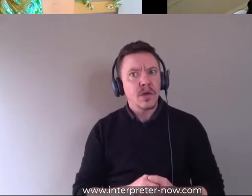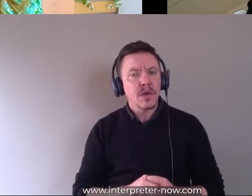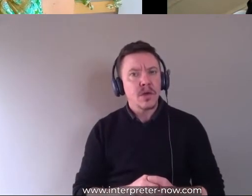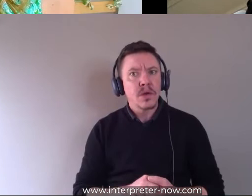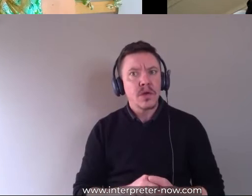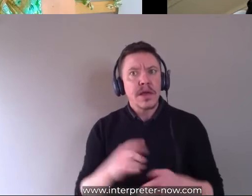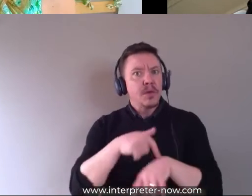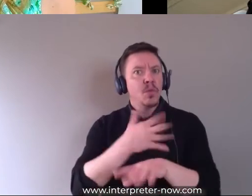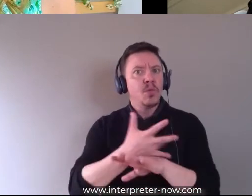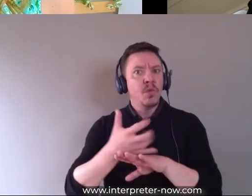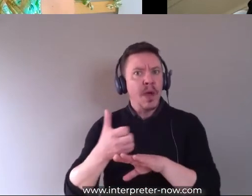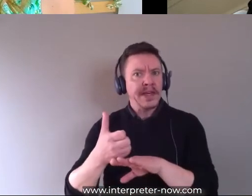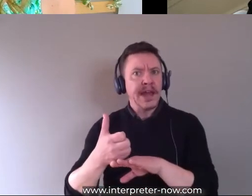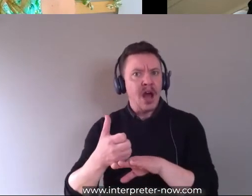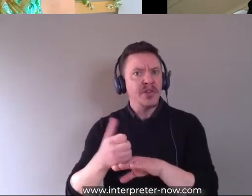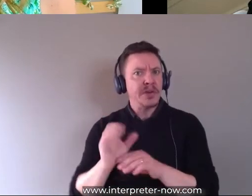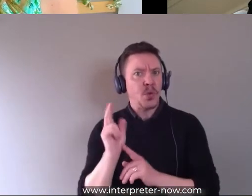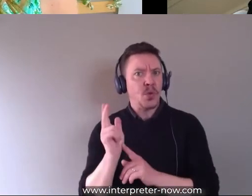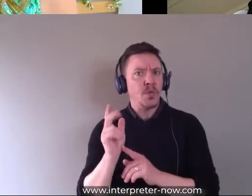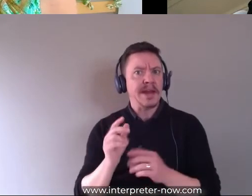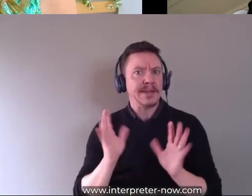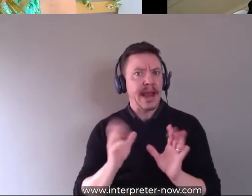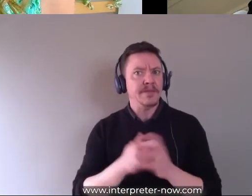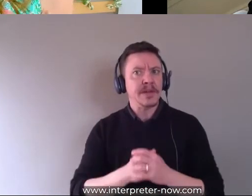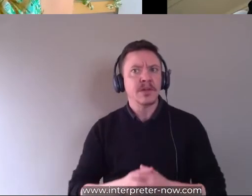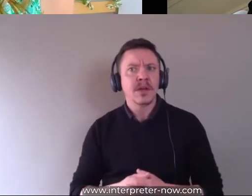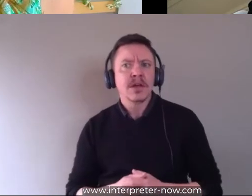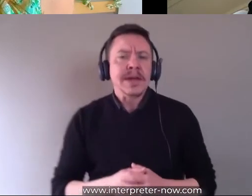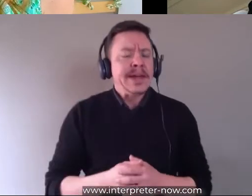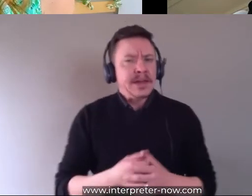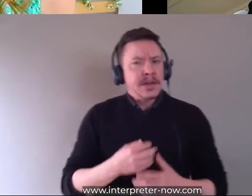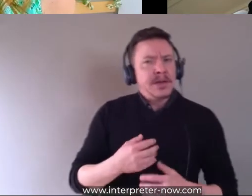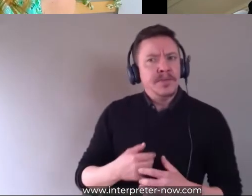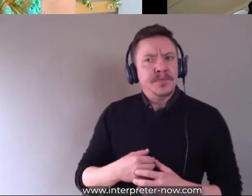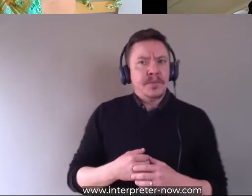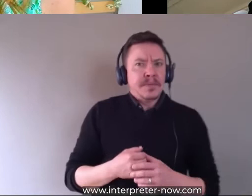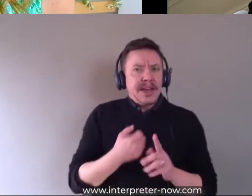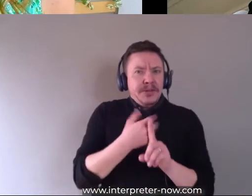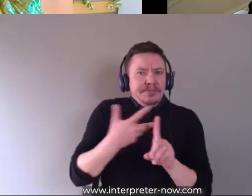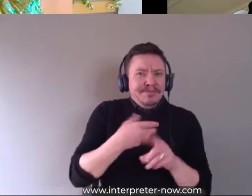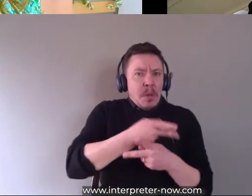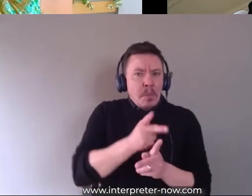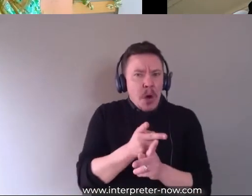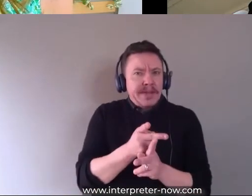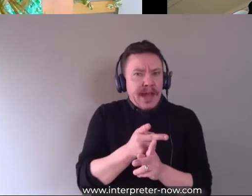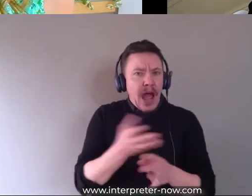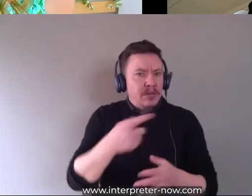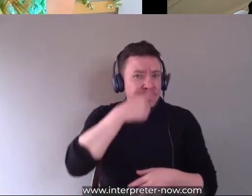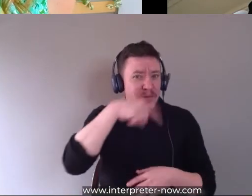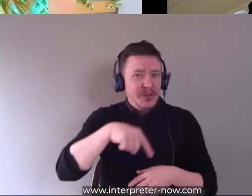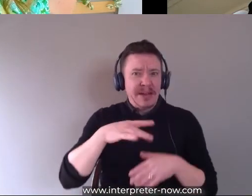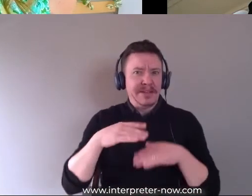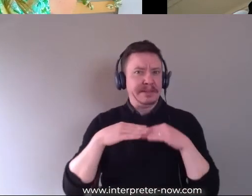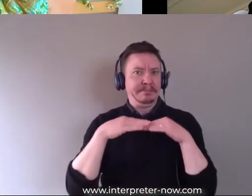We're winding down. We have just a few minutes here, and I do want to get to the product side just a little bit. Maybe we can just kind of touch on